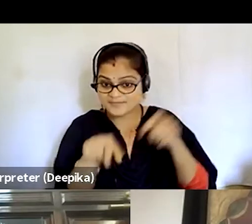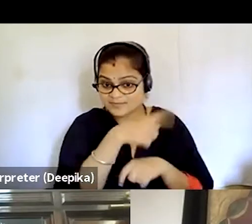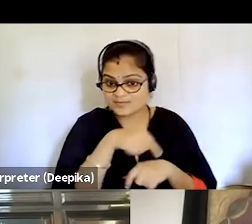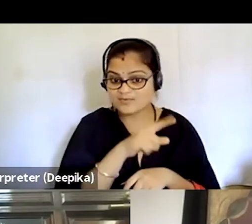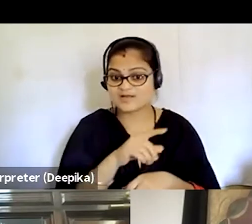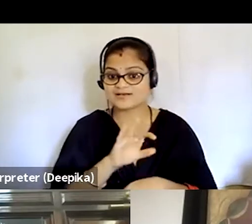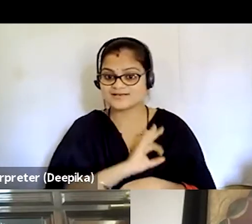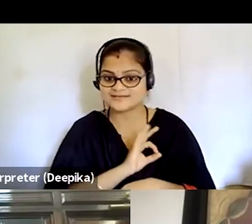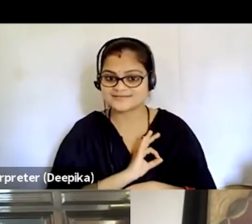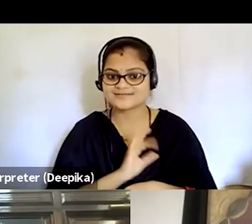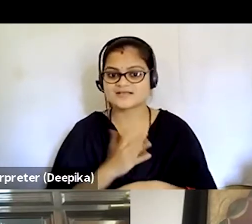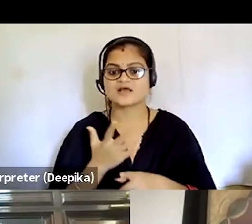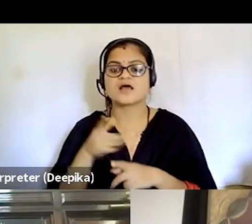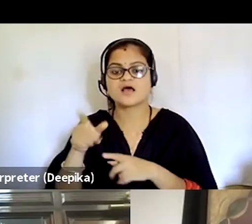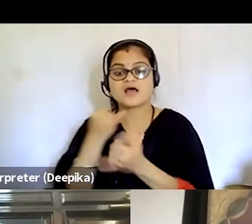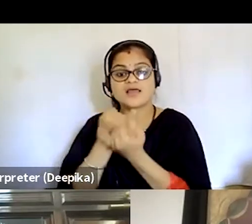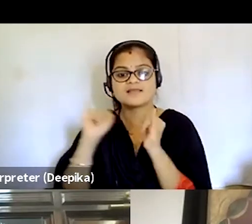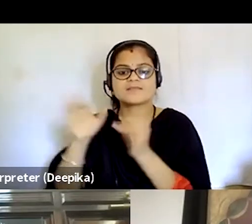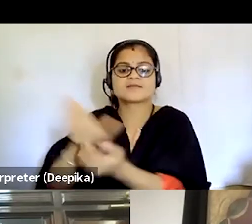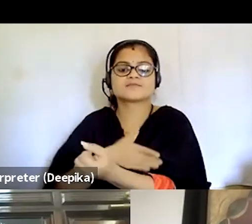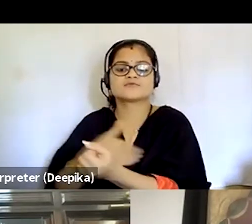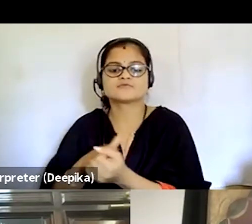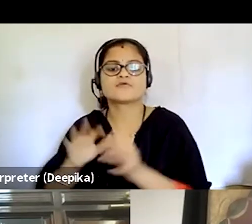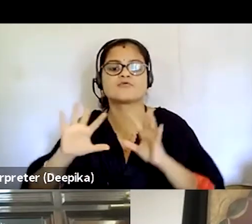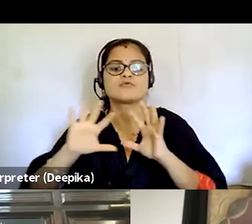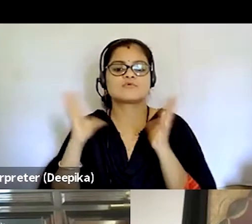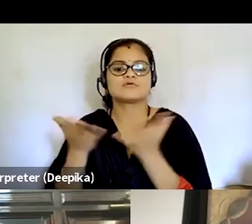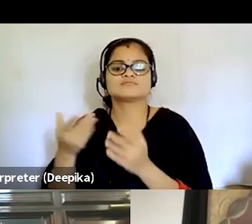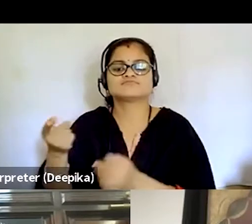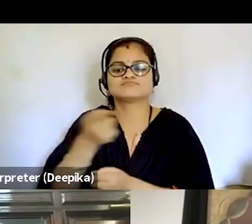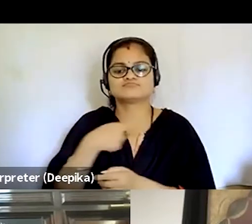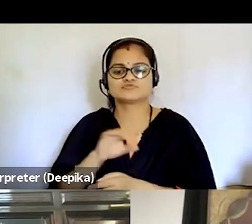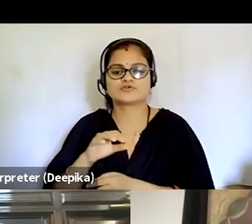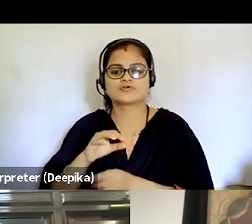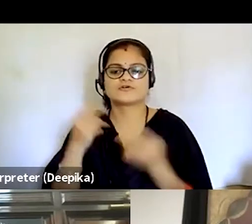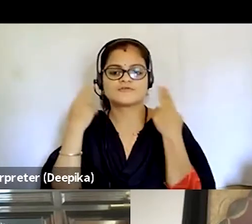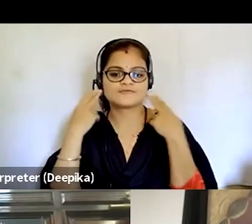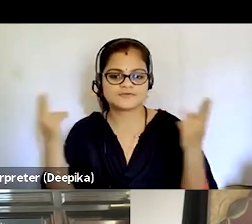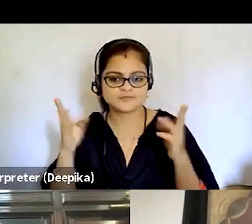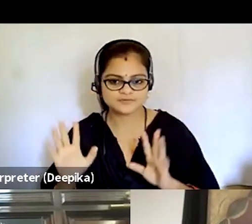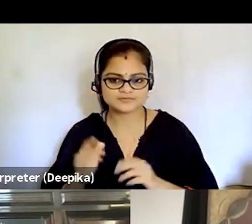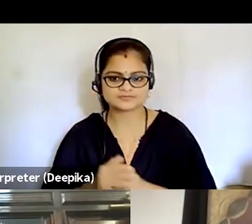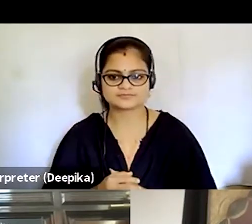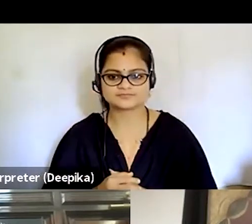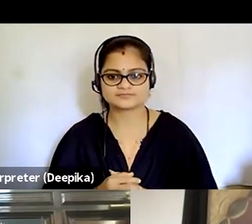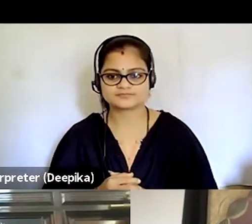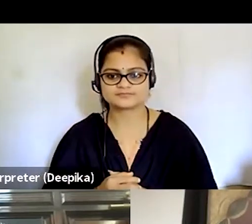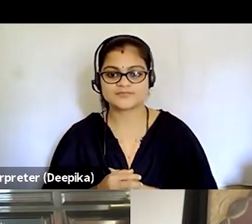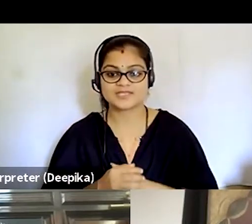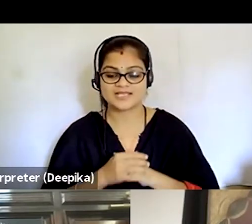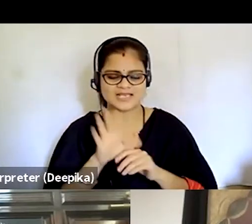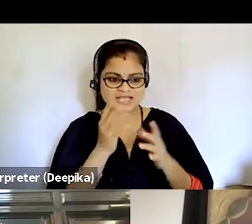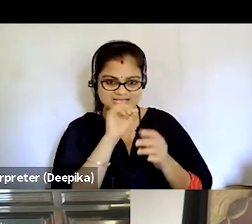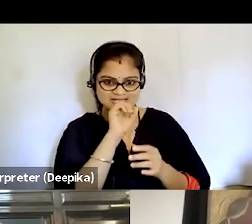because of independent music. So indie music worldwide is a lot about the singer-songwriter. Right. And the independent singer-songwriter could